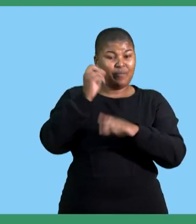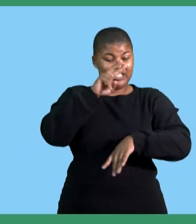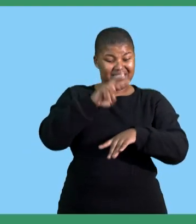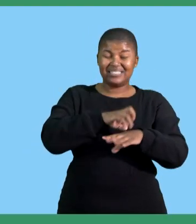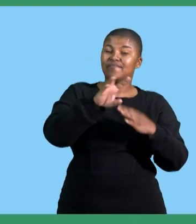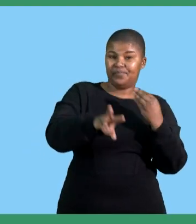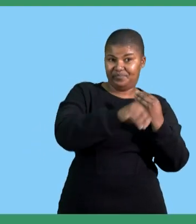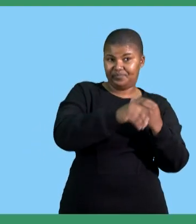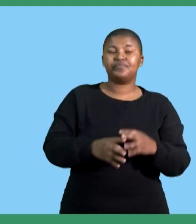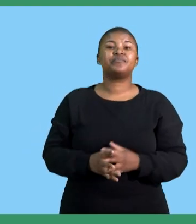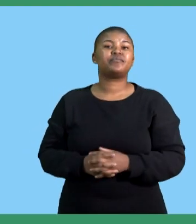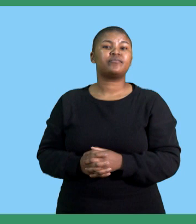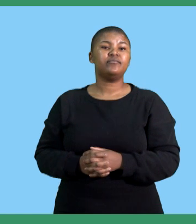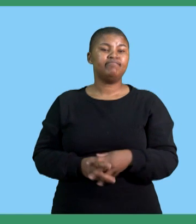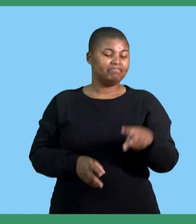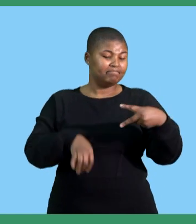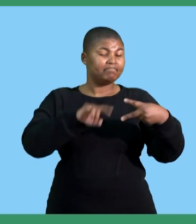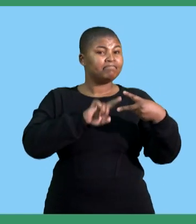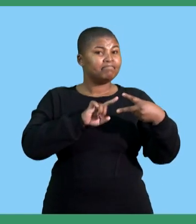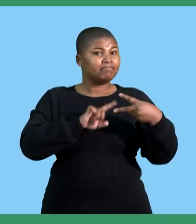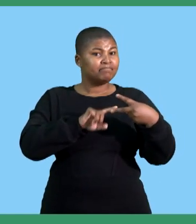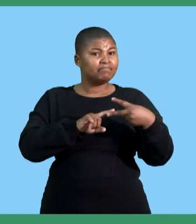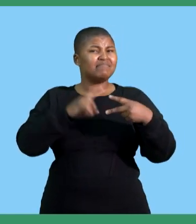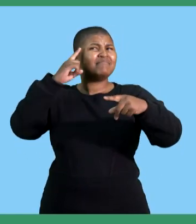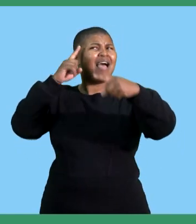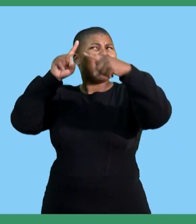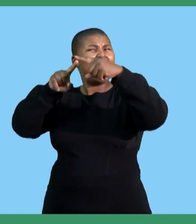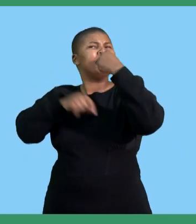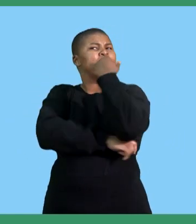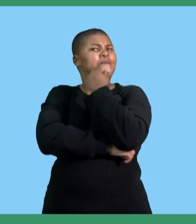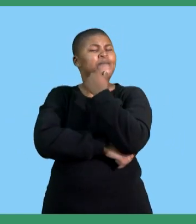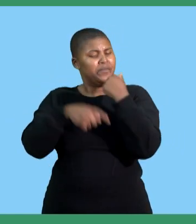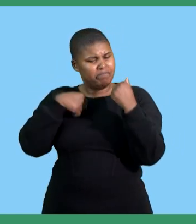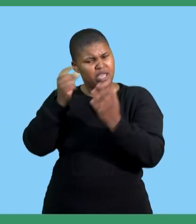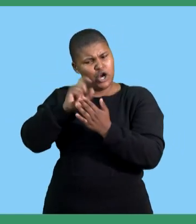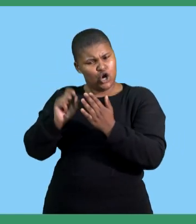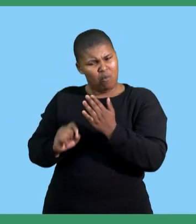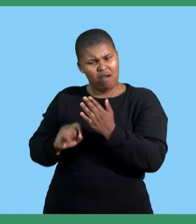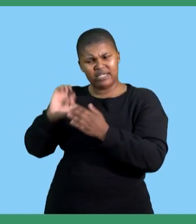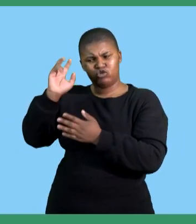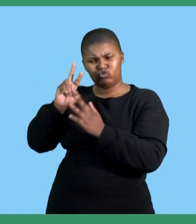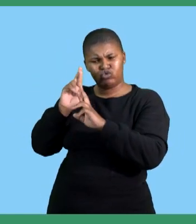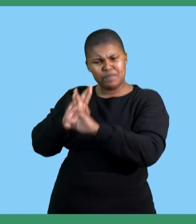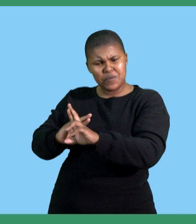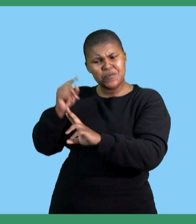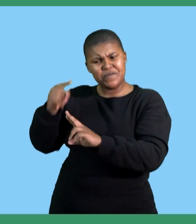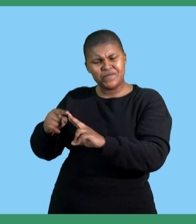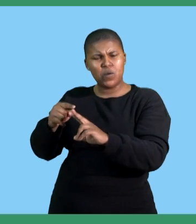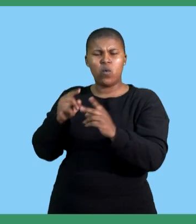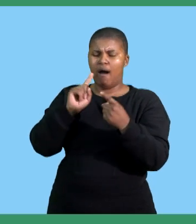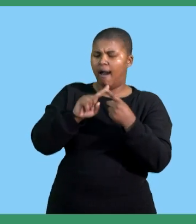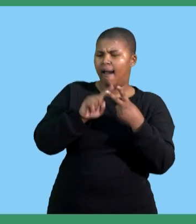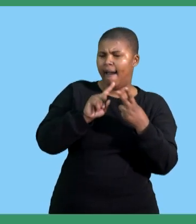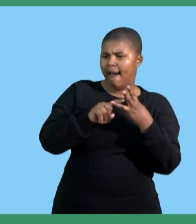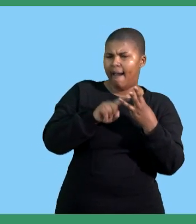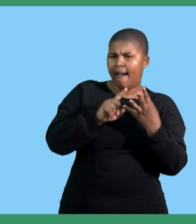the report achieved. So you need to look at the aim if it was achieved. If it was not achieved, the aim of the report, then